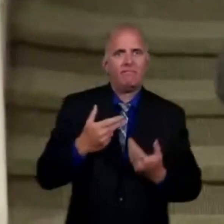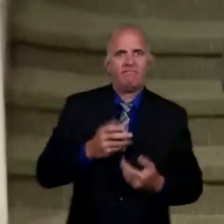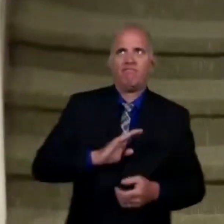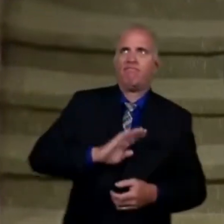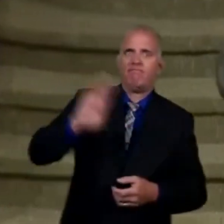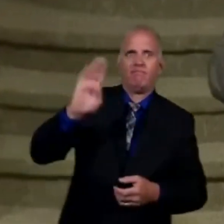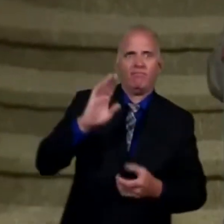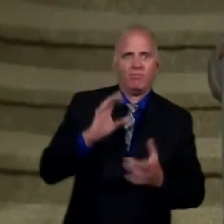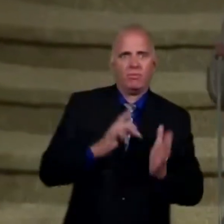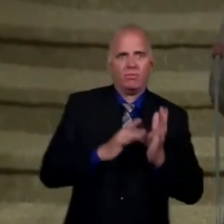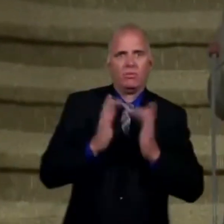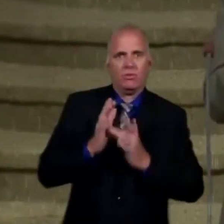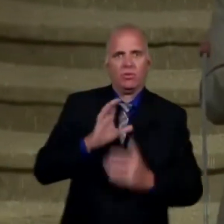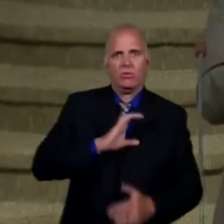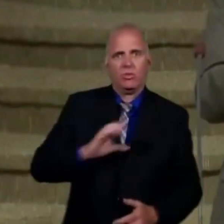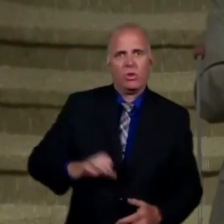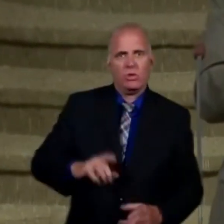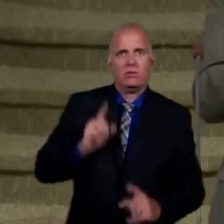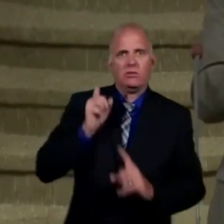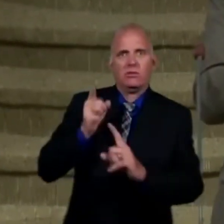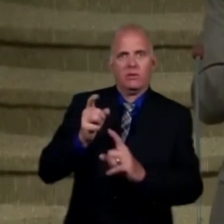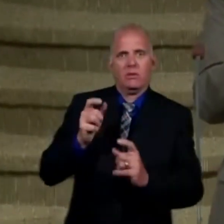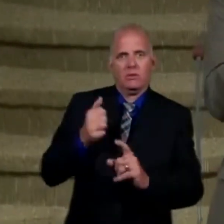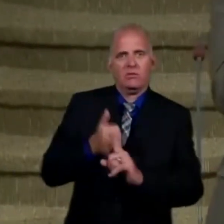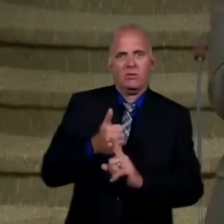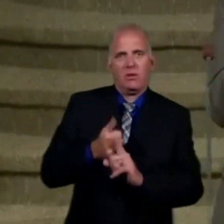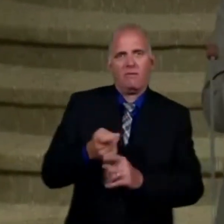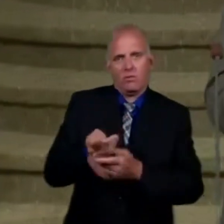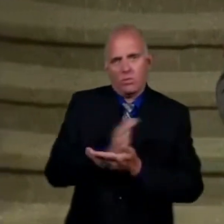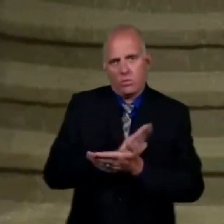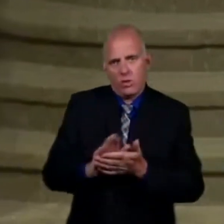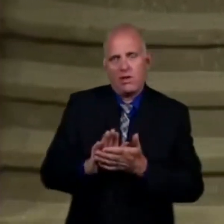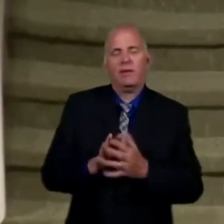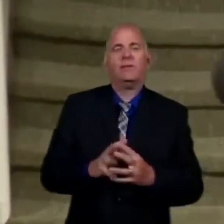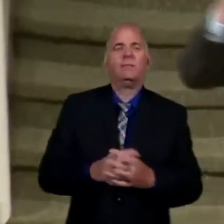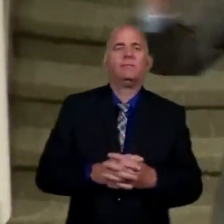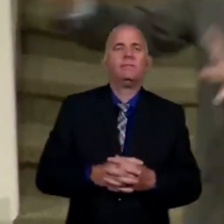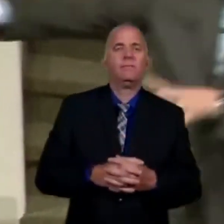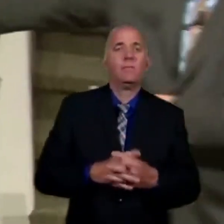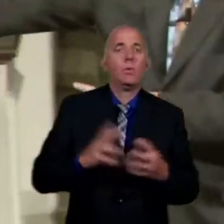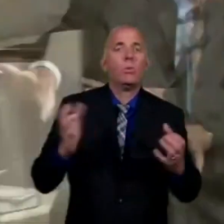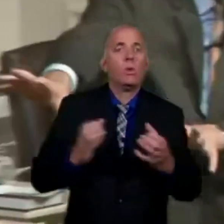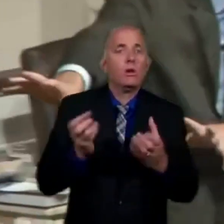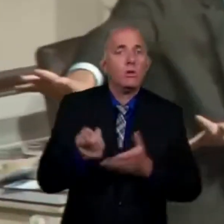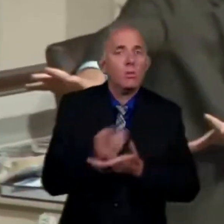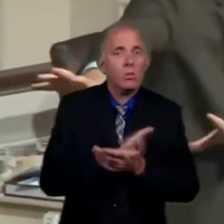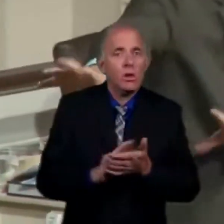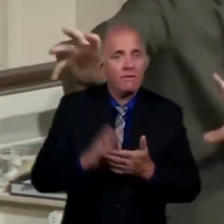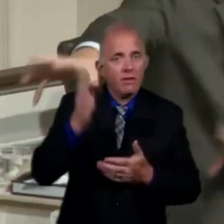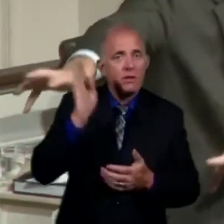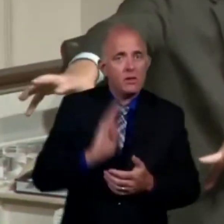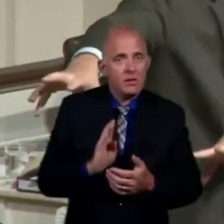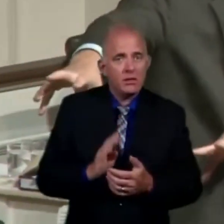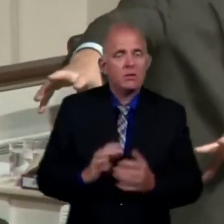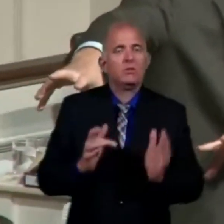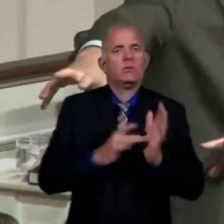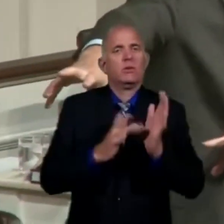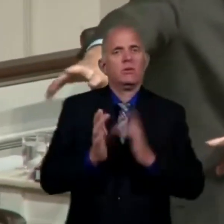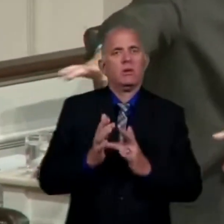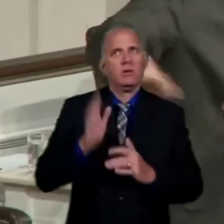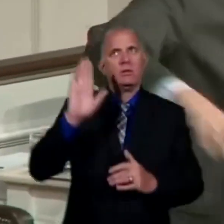the righteous. So what is the righteousness of God? He said they're ignorant of God's righteousness, which is His